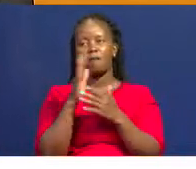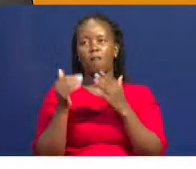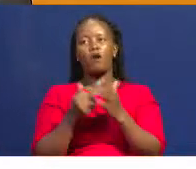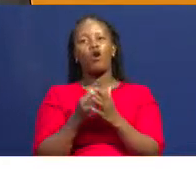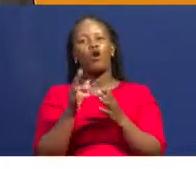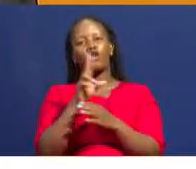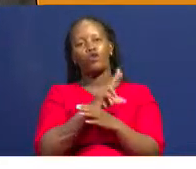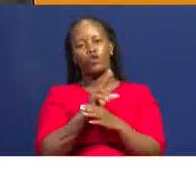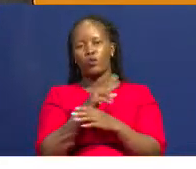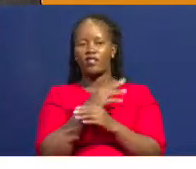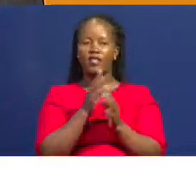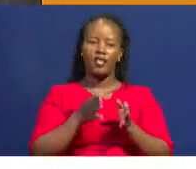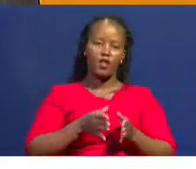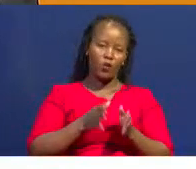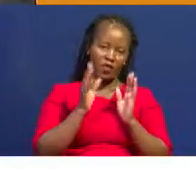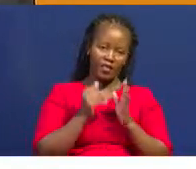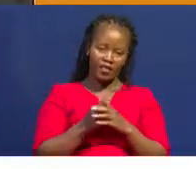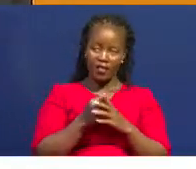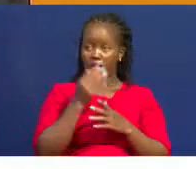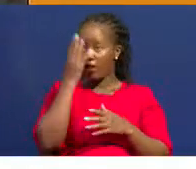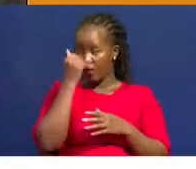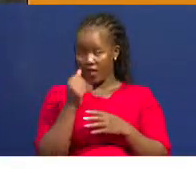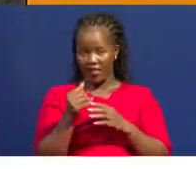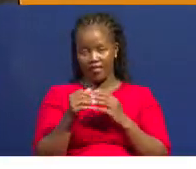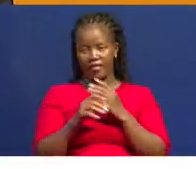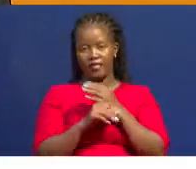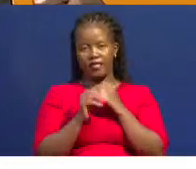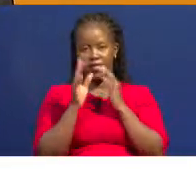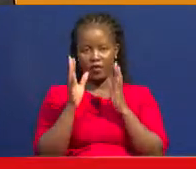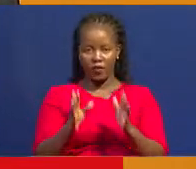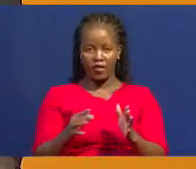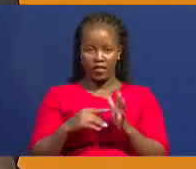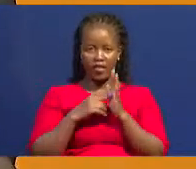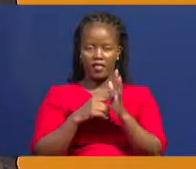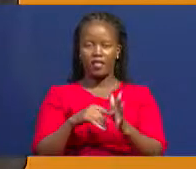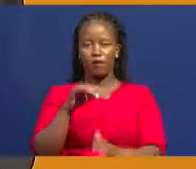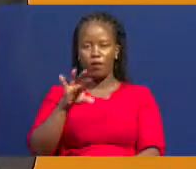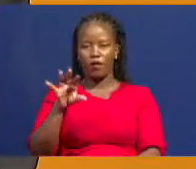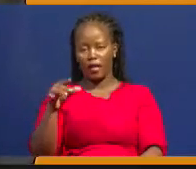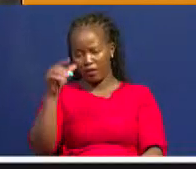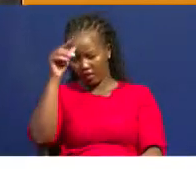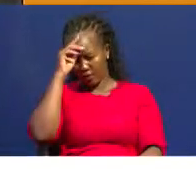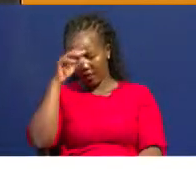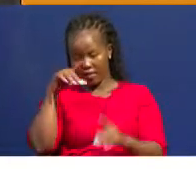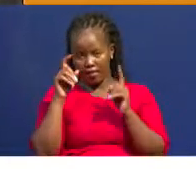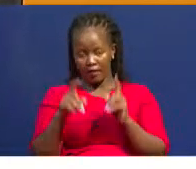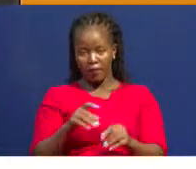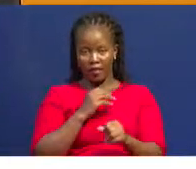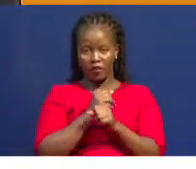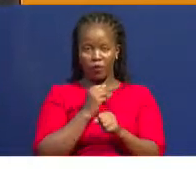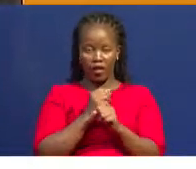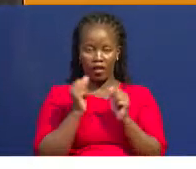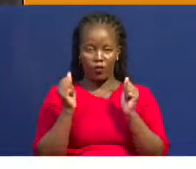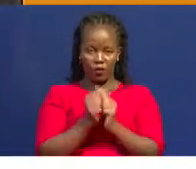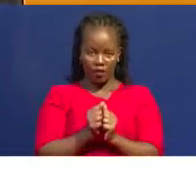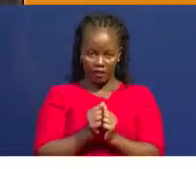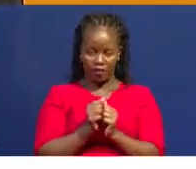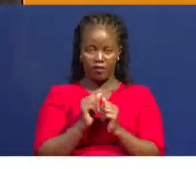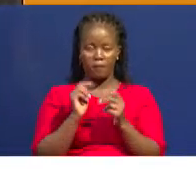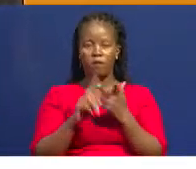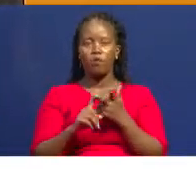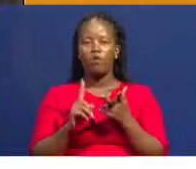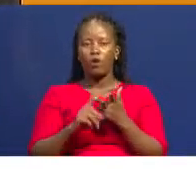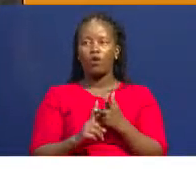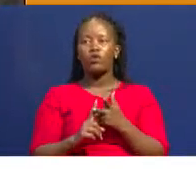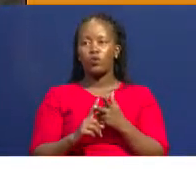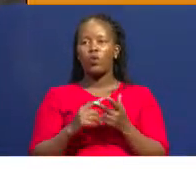that is why stakeholders like county governments, we have to work together. We have what we call even CTCs, county